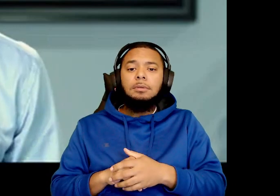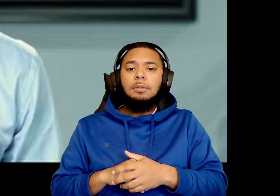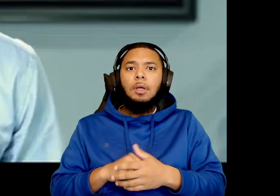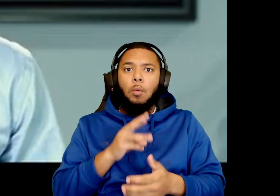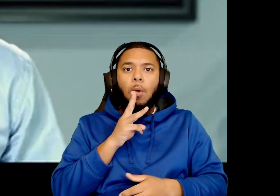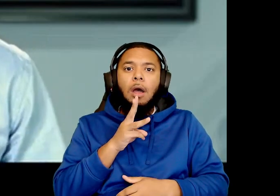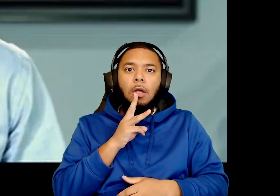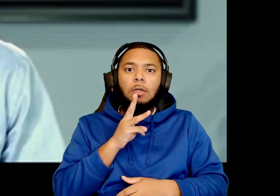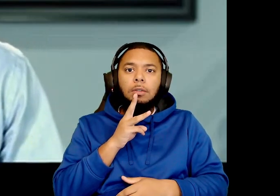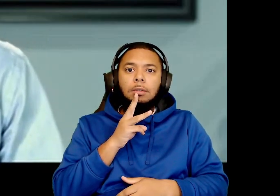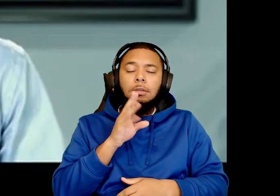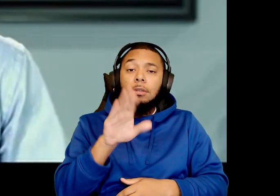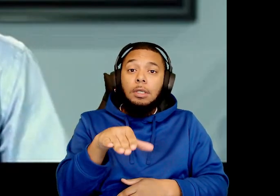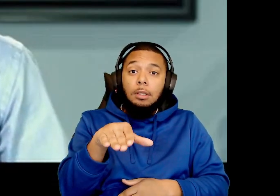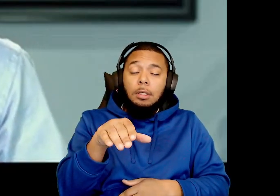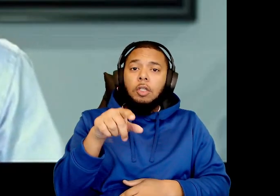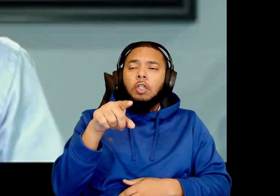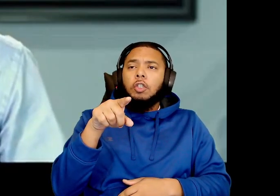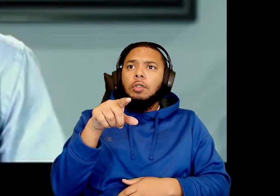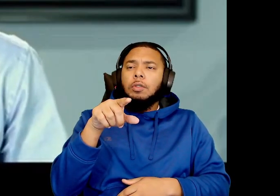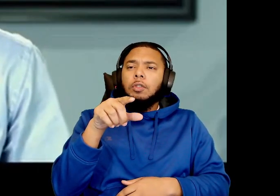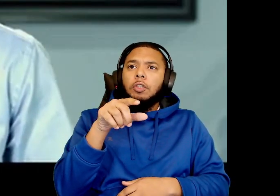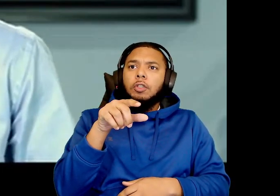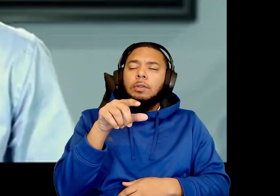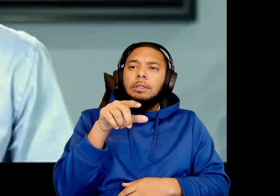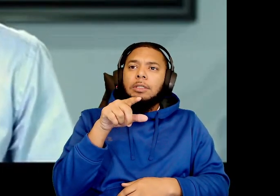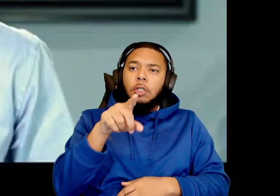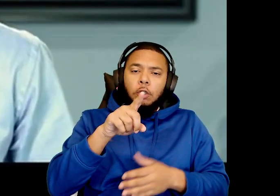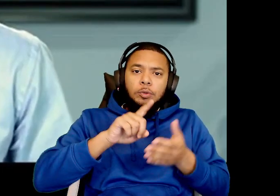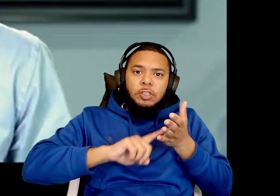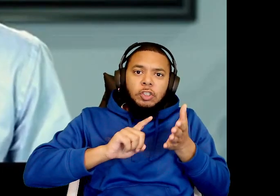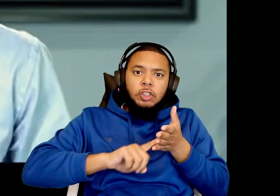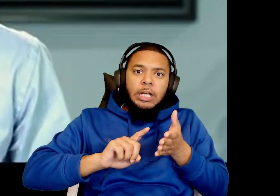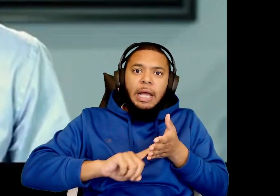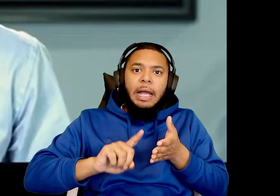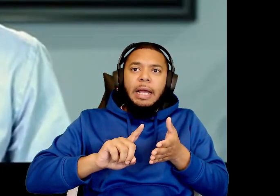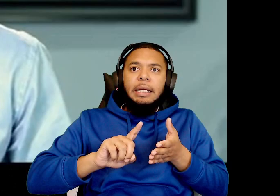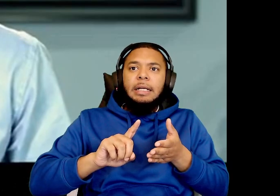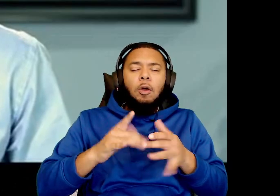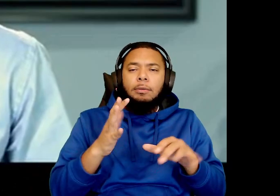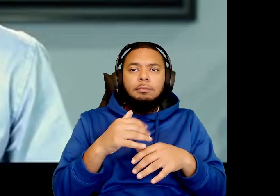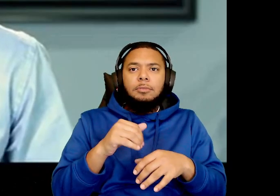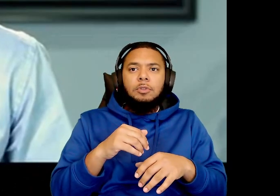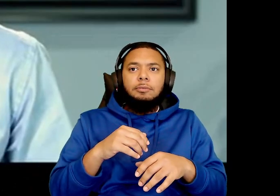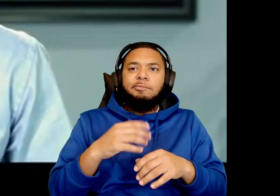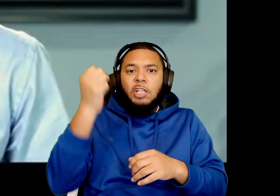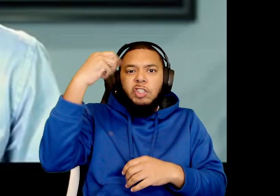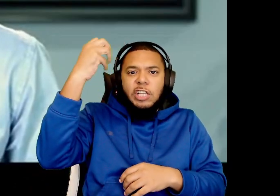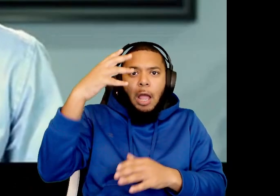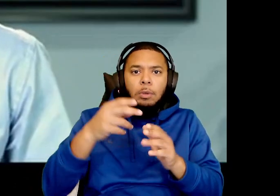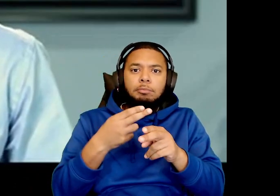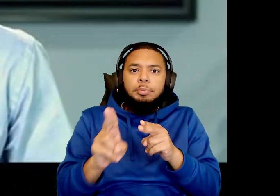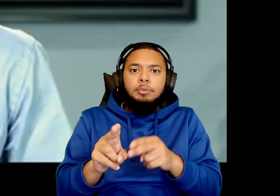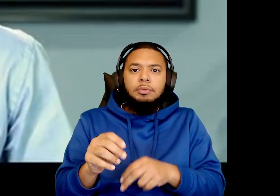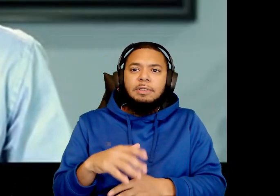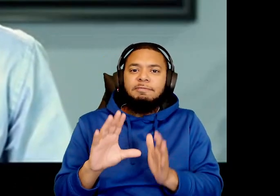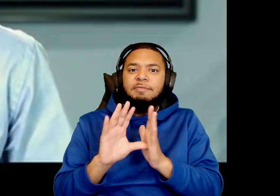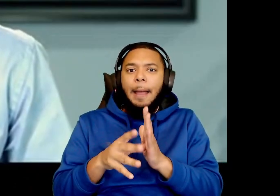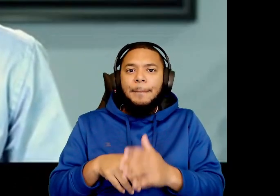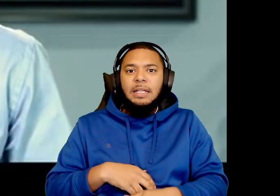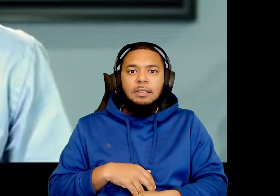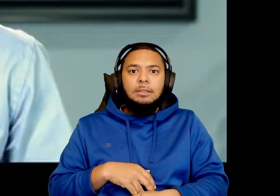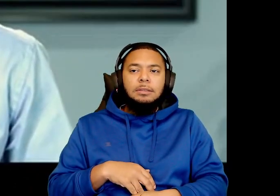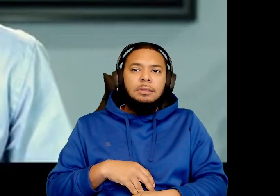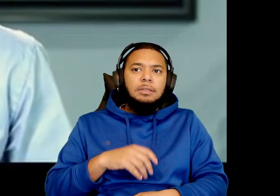Water, do you make sure that you take 5-minute showers instead of 25-minute,